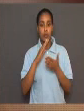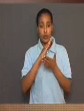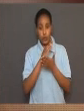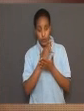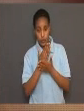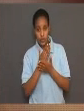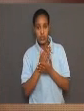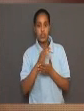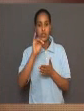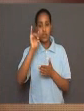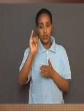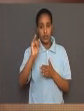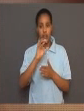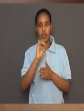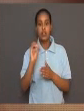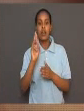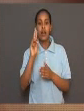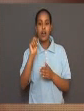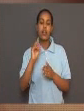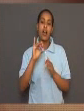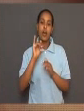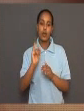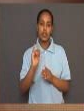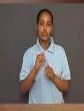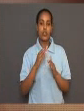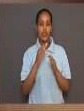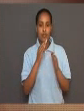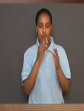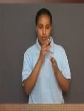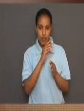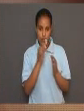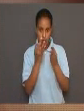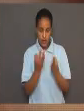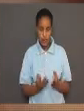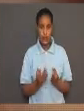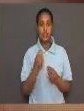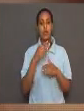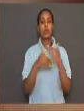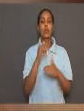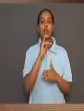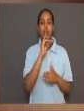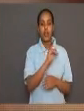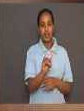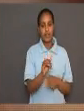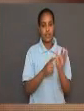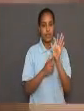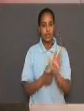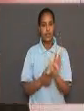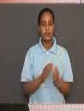ionized and unionized forms. The process looks like this.